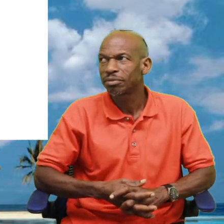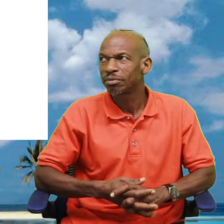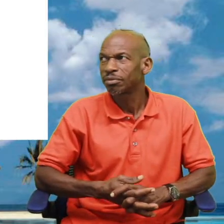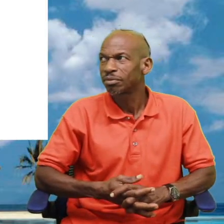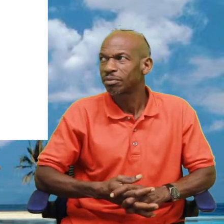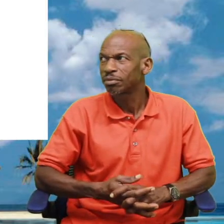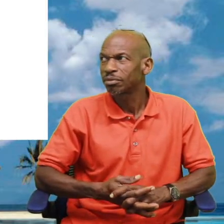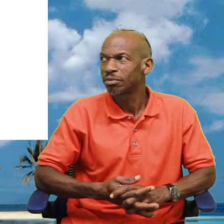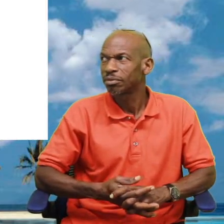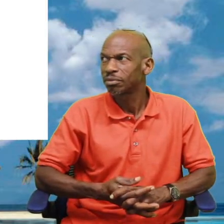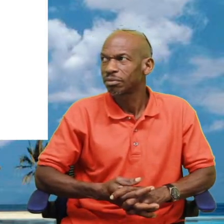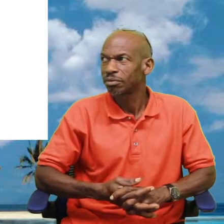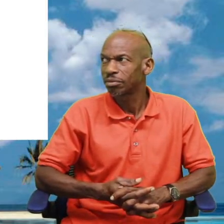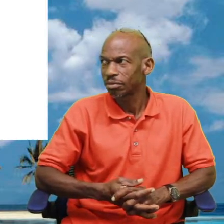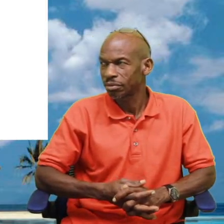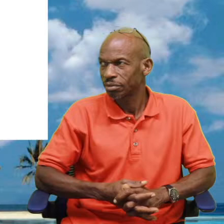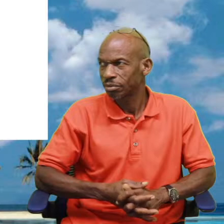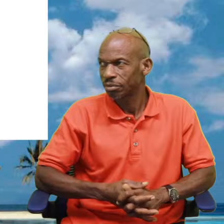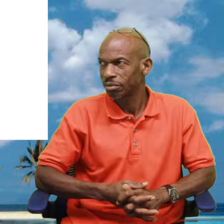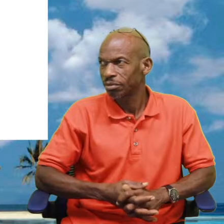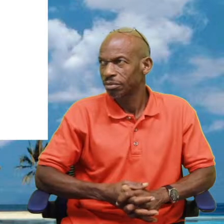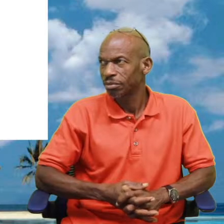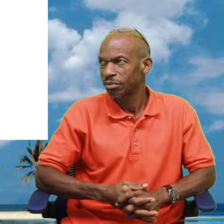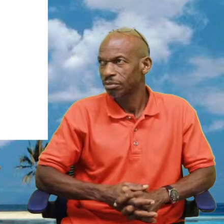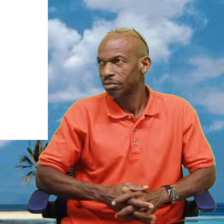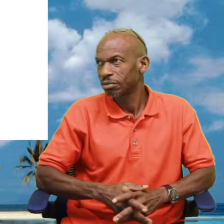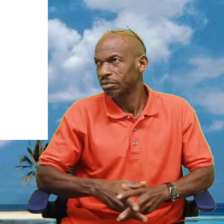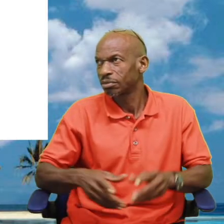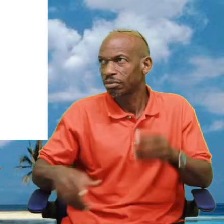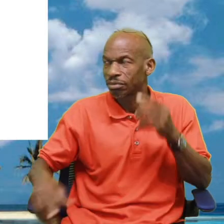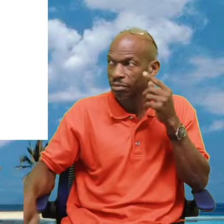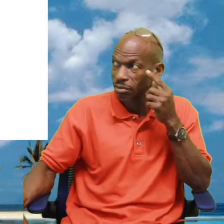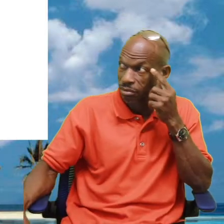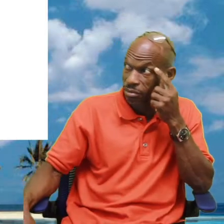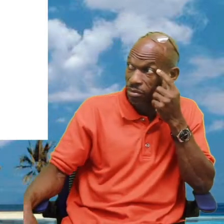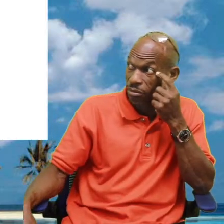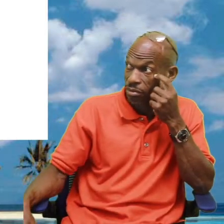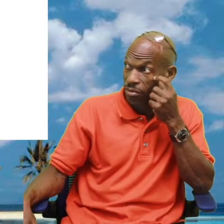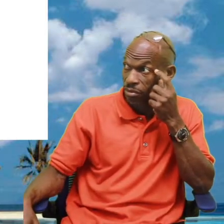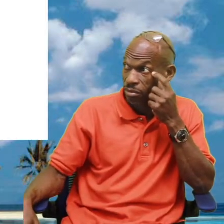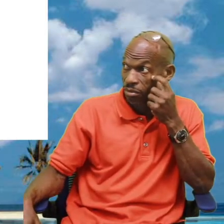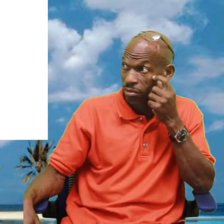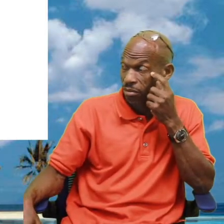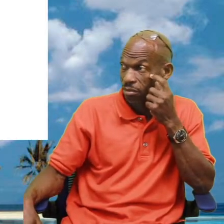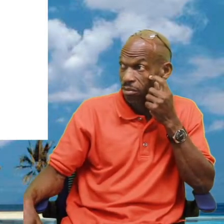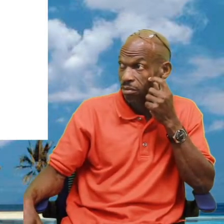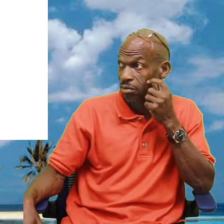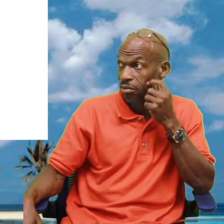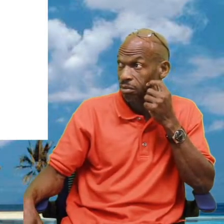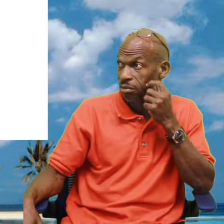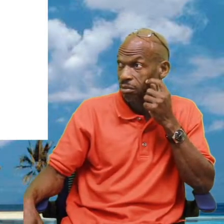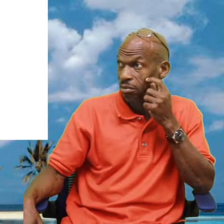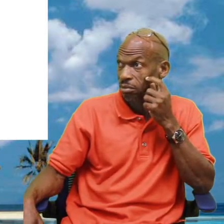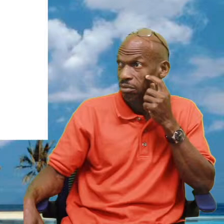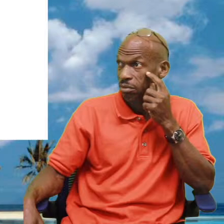So he is brown skin. Let me just get some more space there. Don't want it to